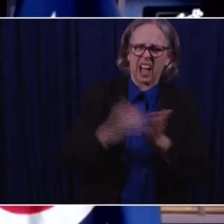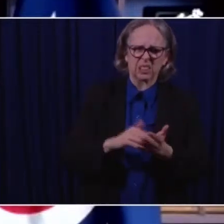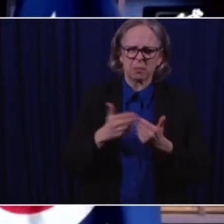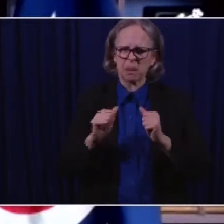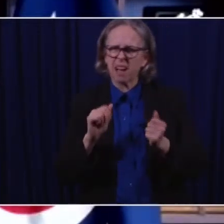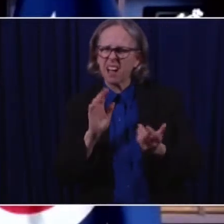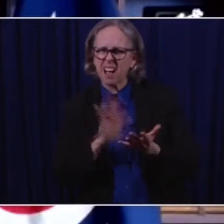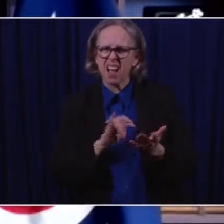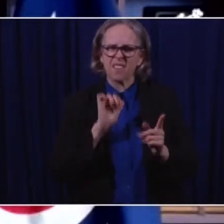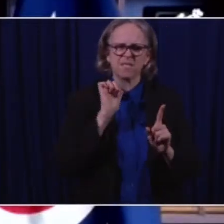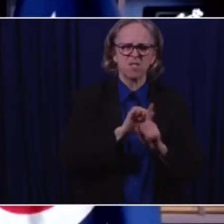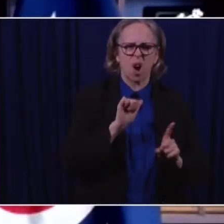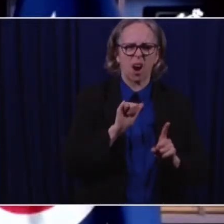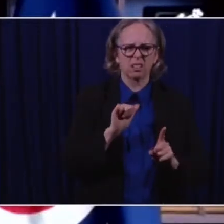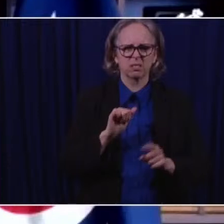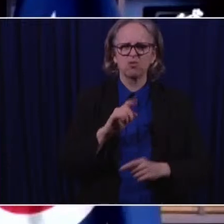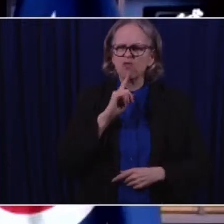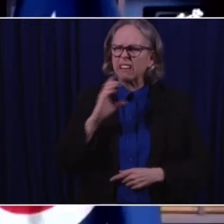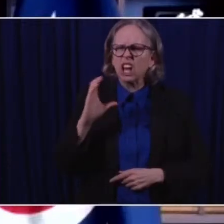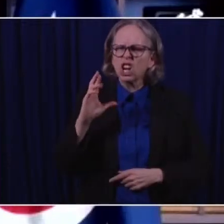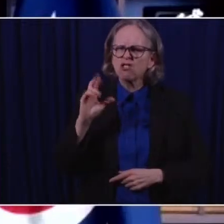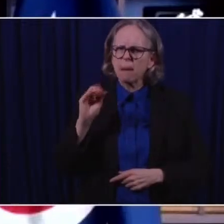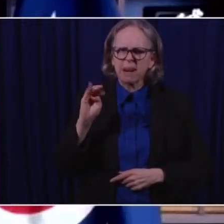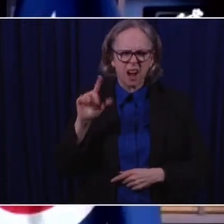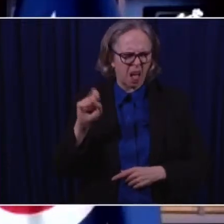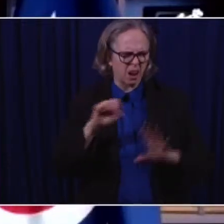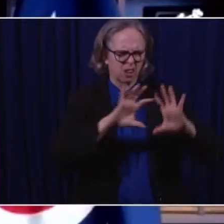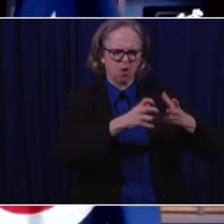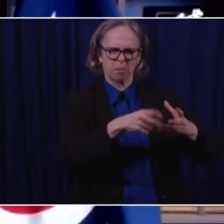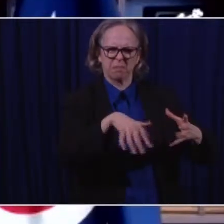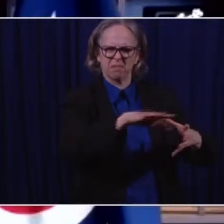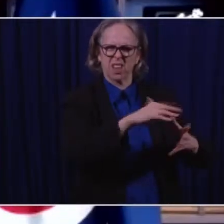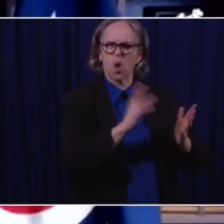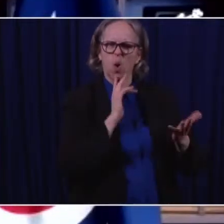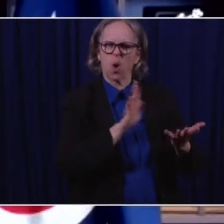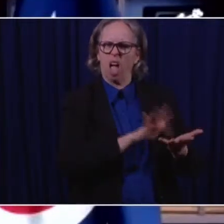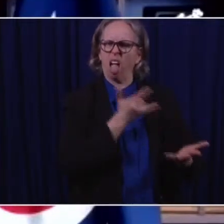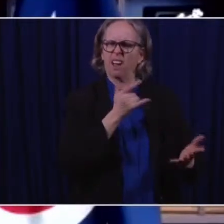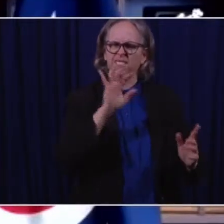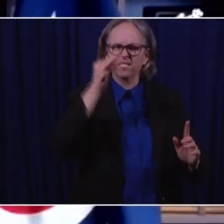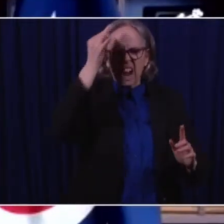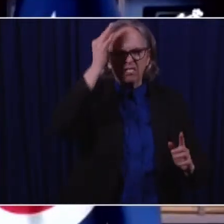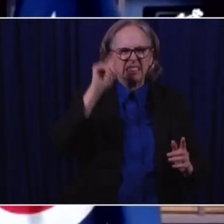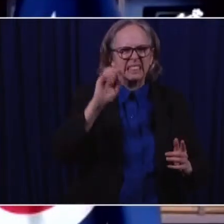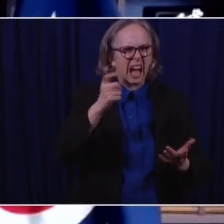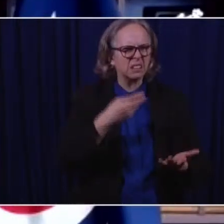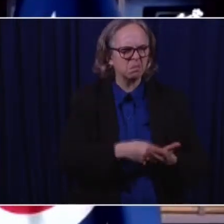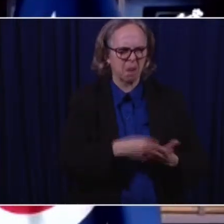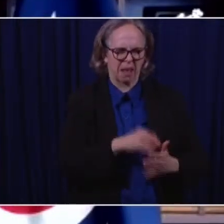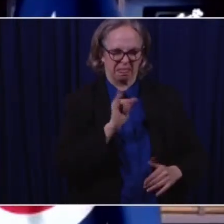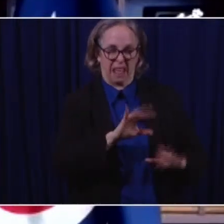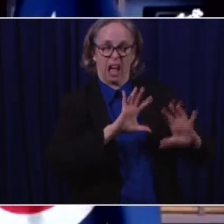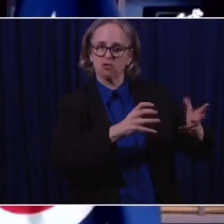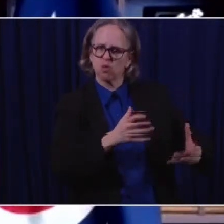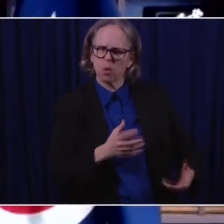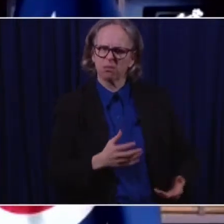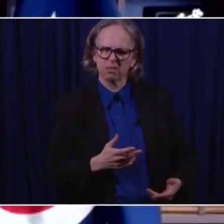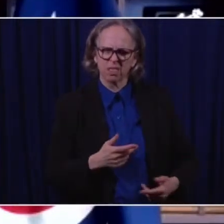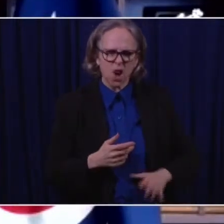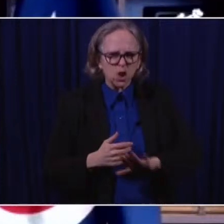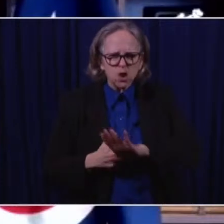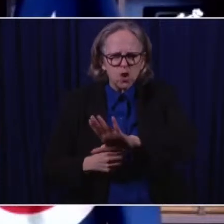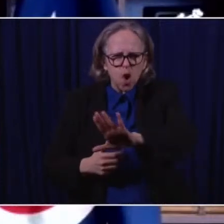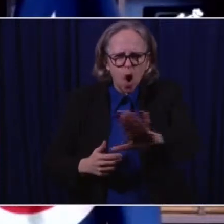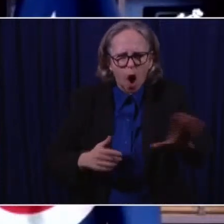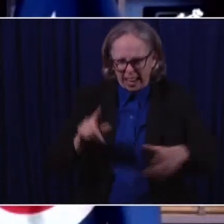And these are tax dollars, federal tax dollars in most cases, but they're still your tax dollars. And we